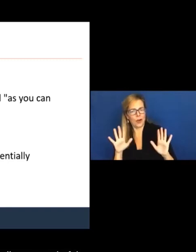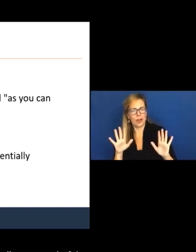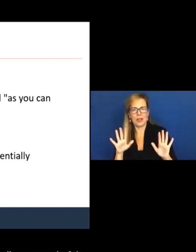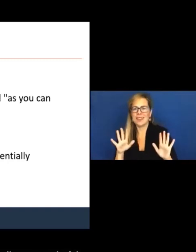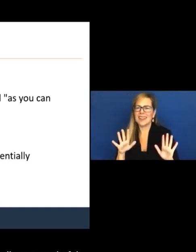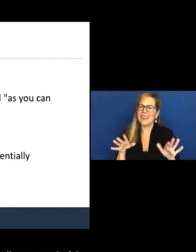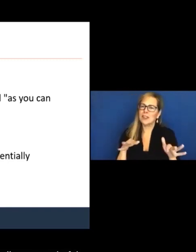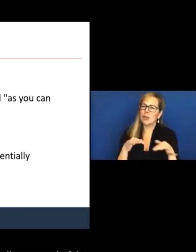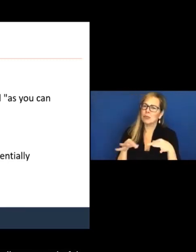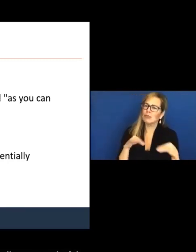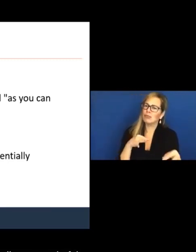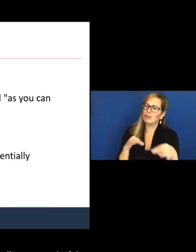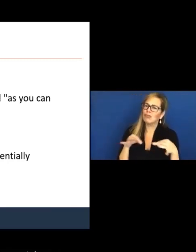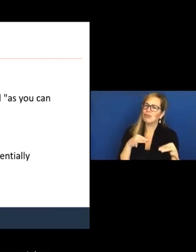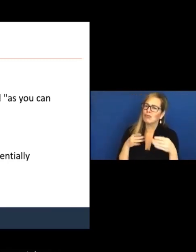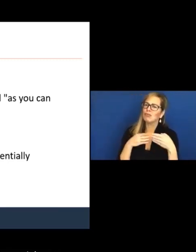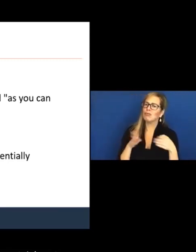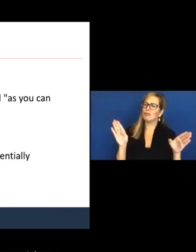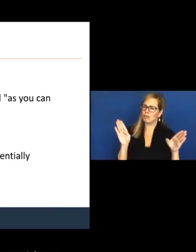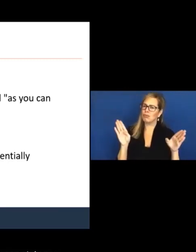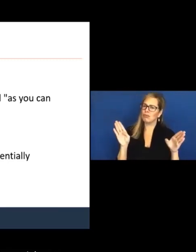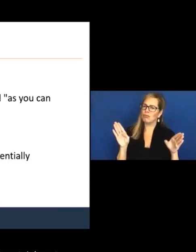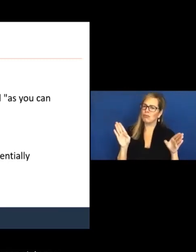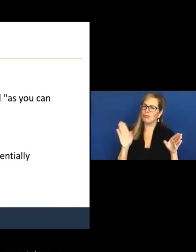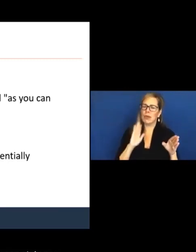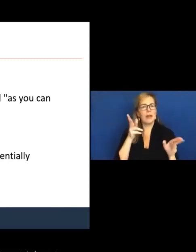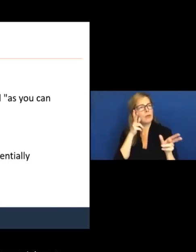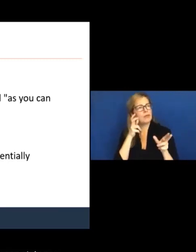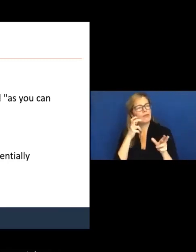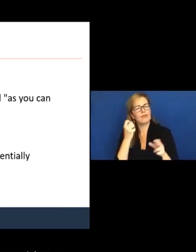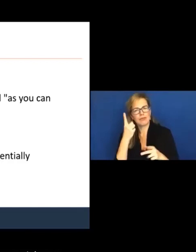your audience, and they will appreciate it.